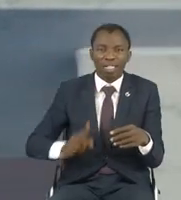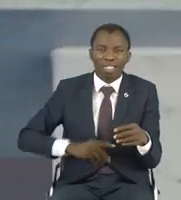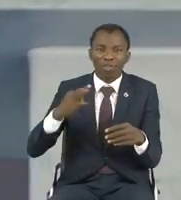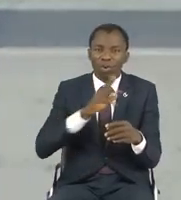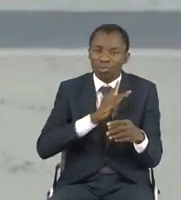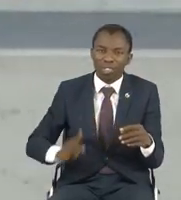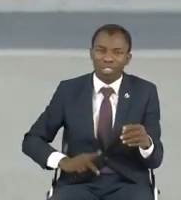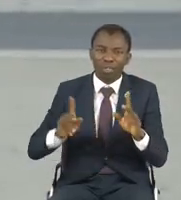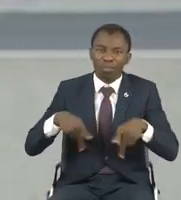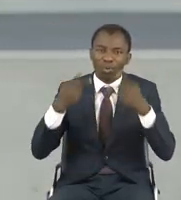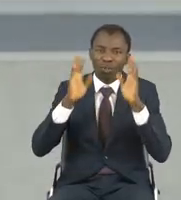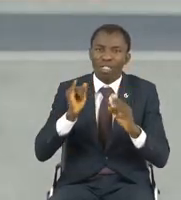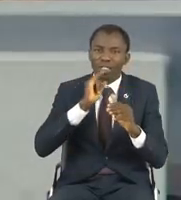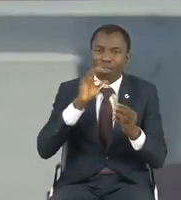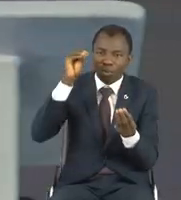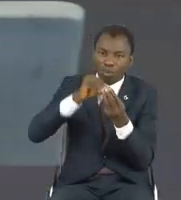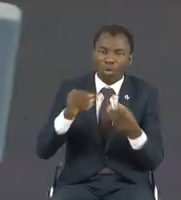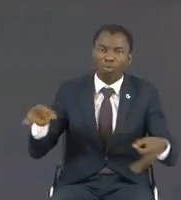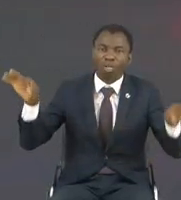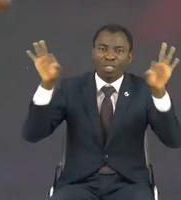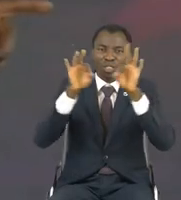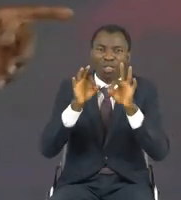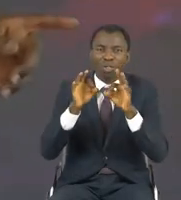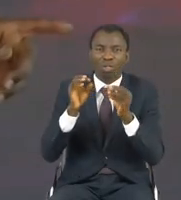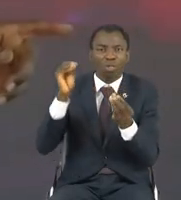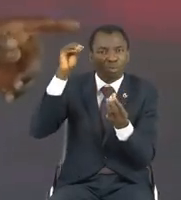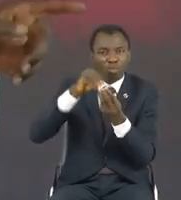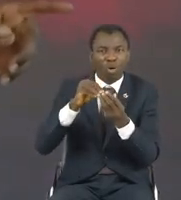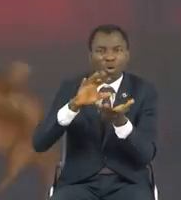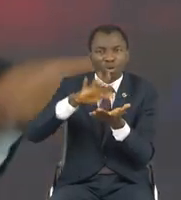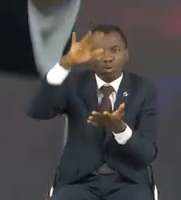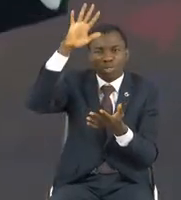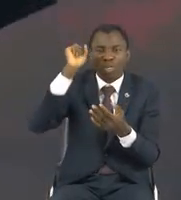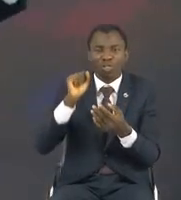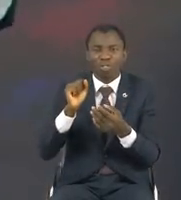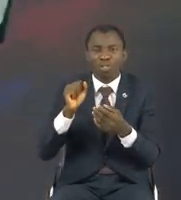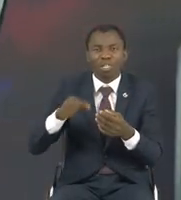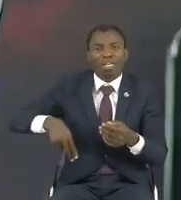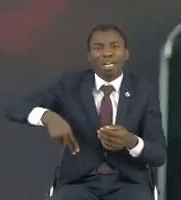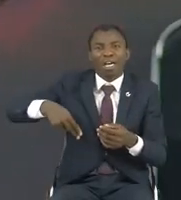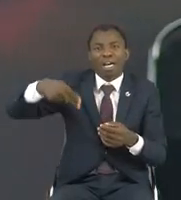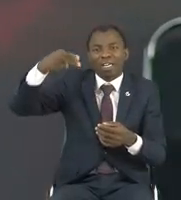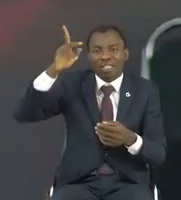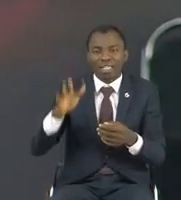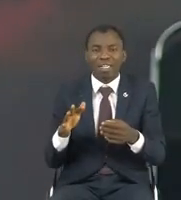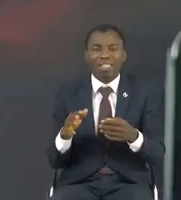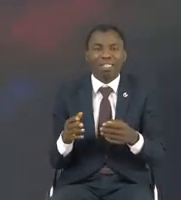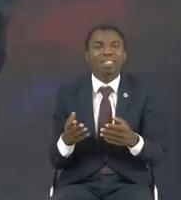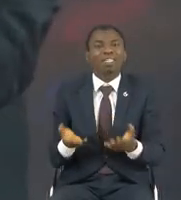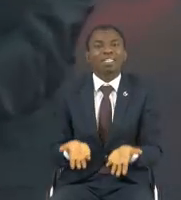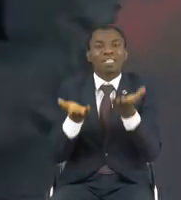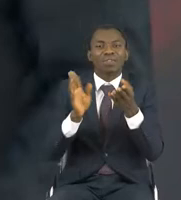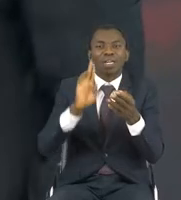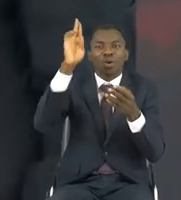is more precious, more glorious, highly lifted up above